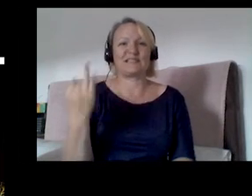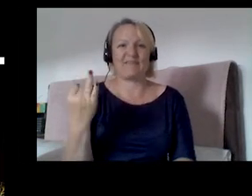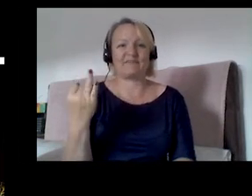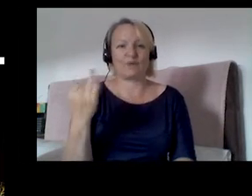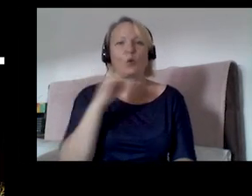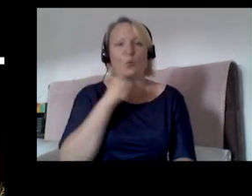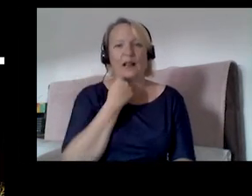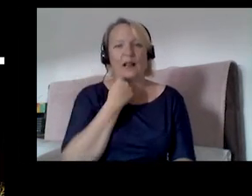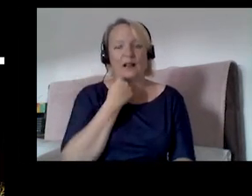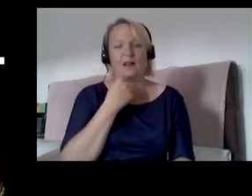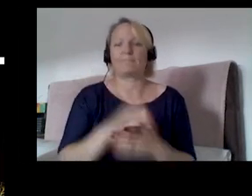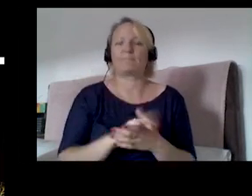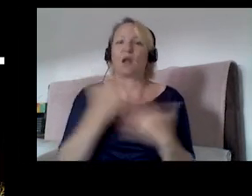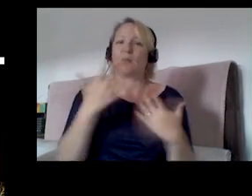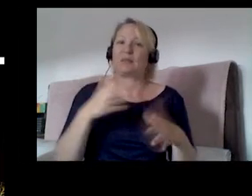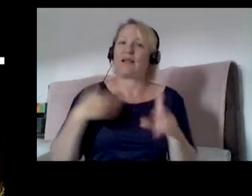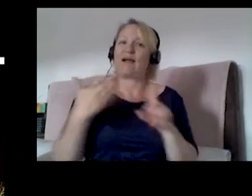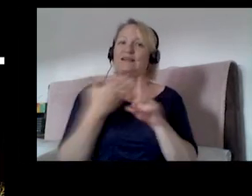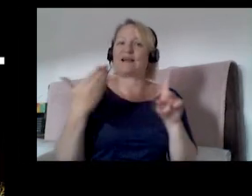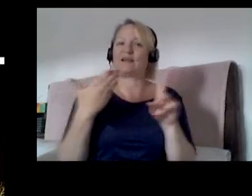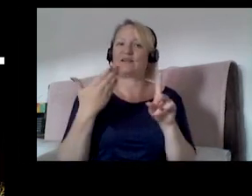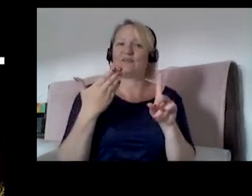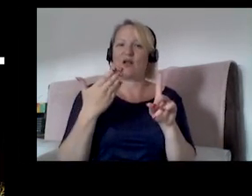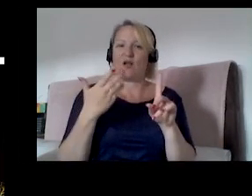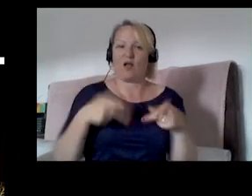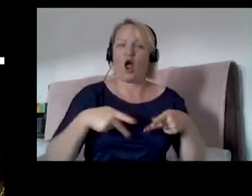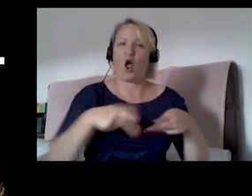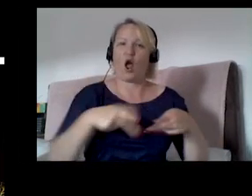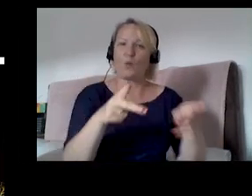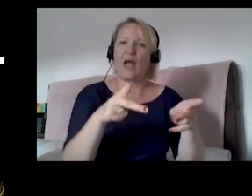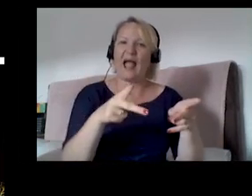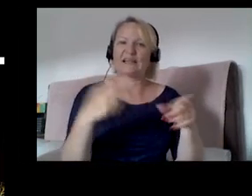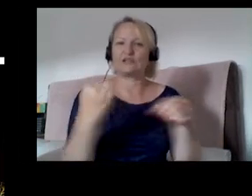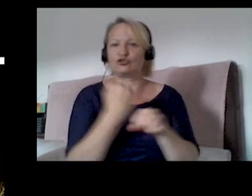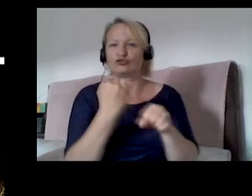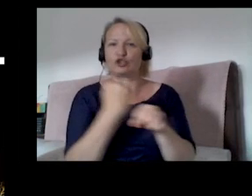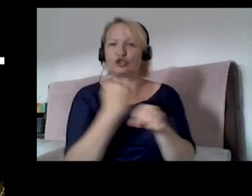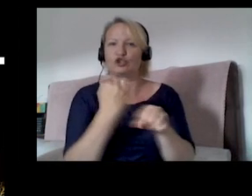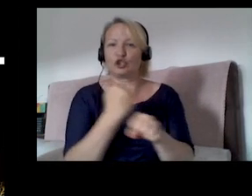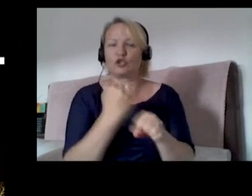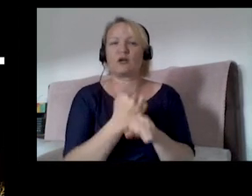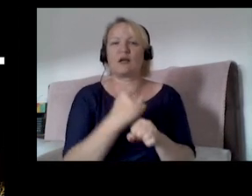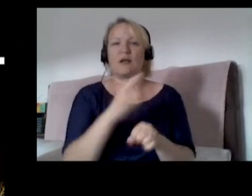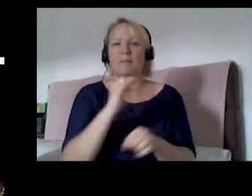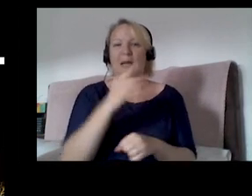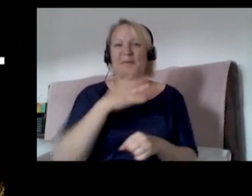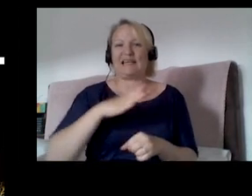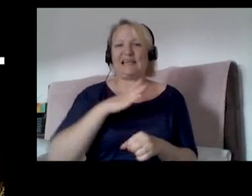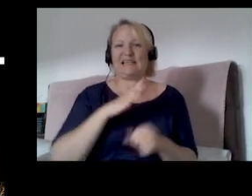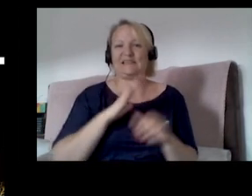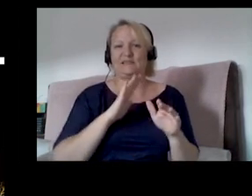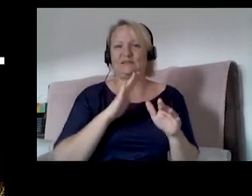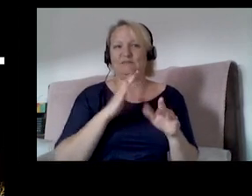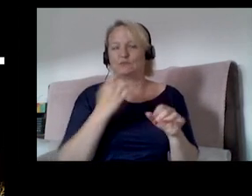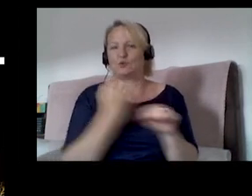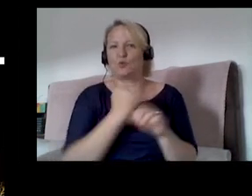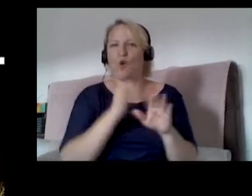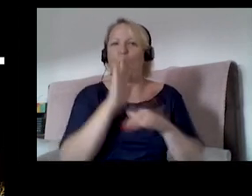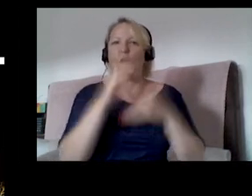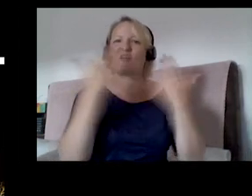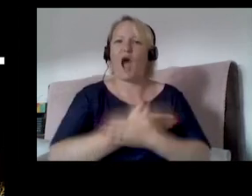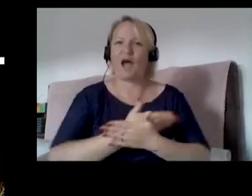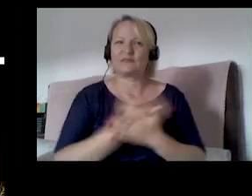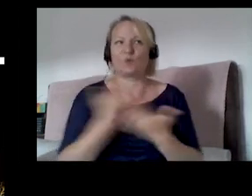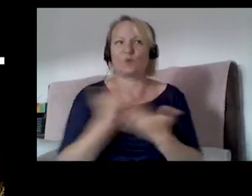continuous 24/7 basis. We have also identified very limited highways and utilities construction activities